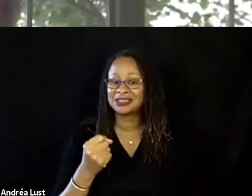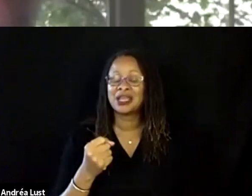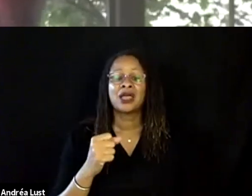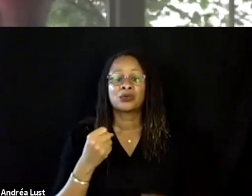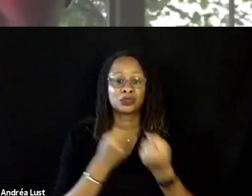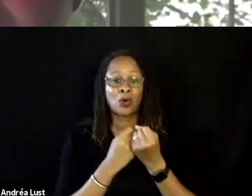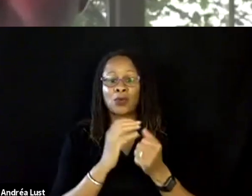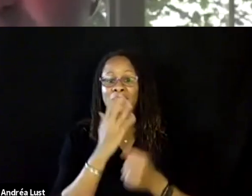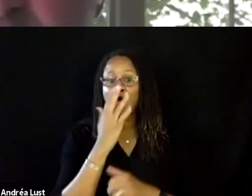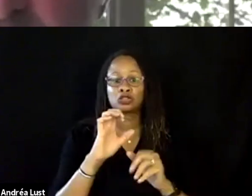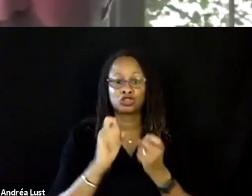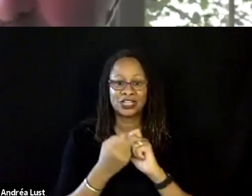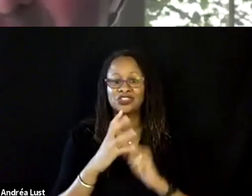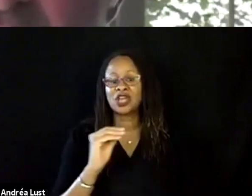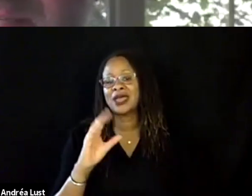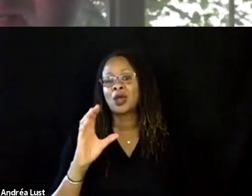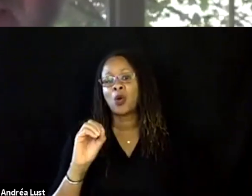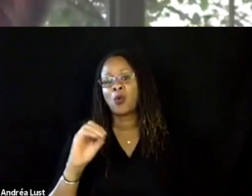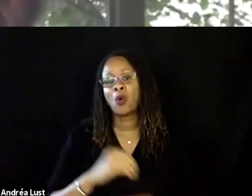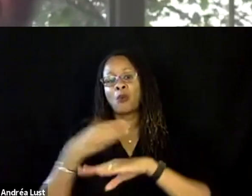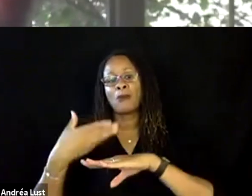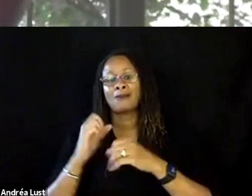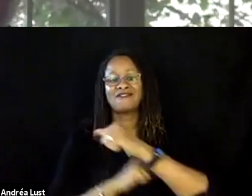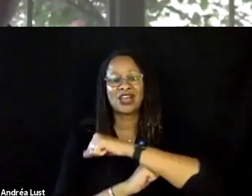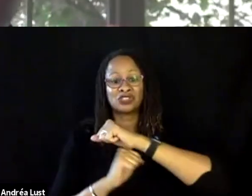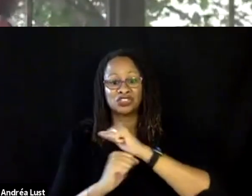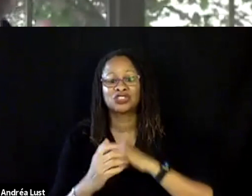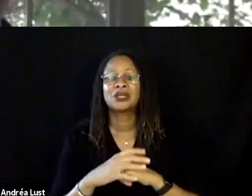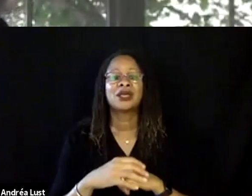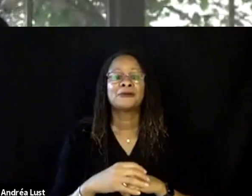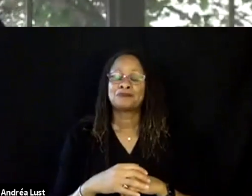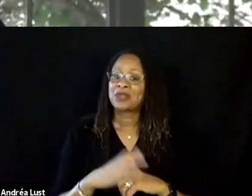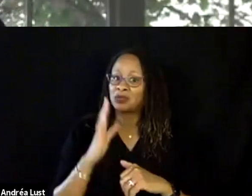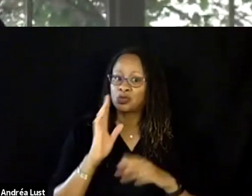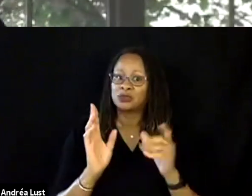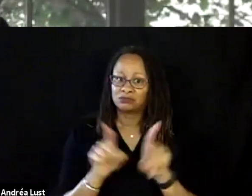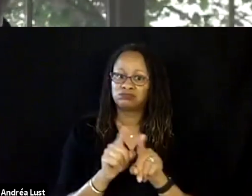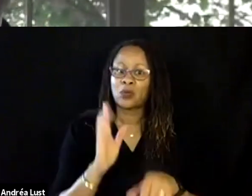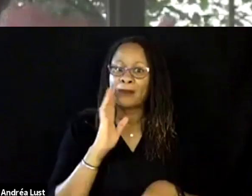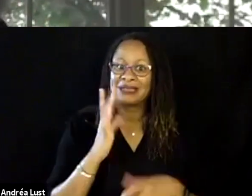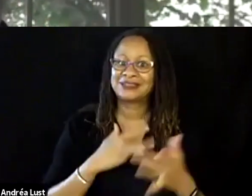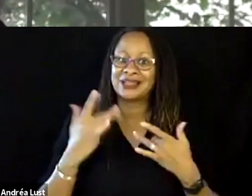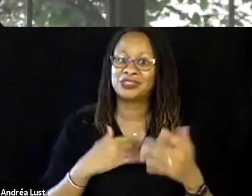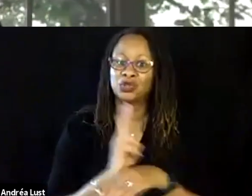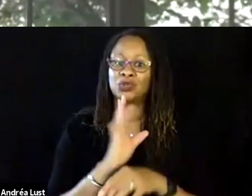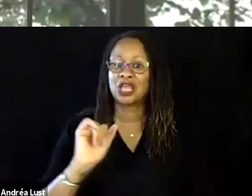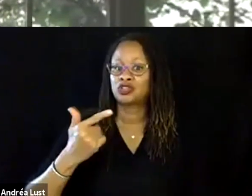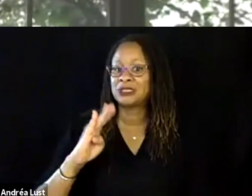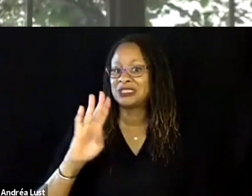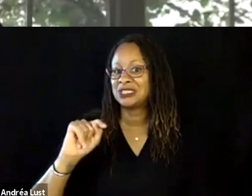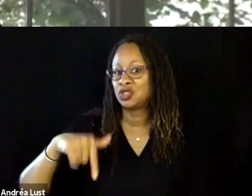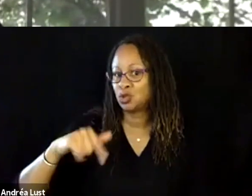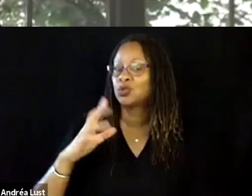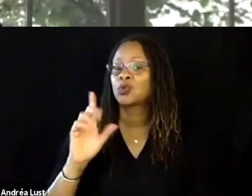Foundation, and the Black Justice Coalition. So I'm excited to continue to sort of use the LGBT conversation as a way to actually underpin